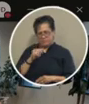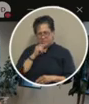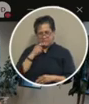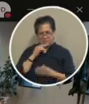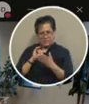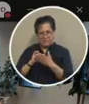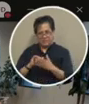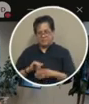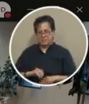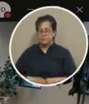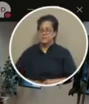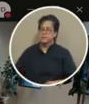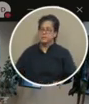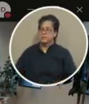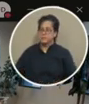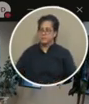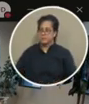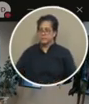Okay.